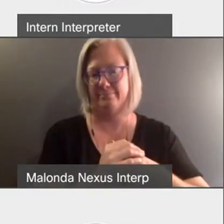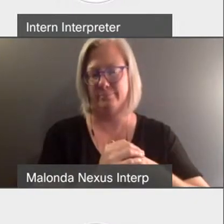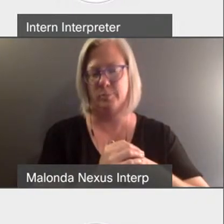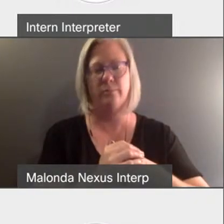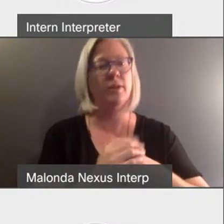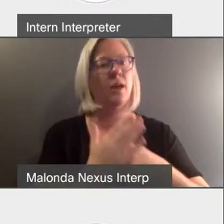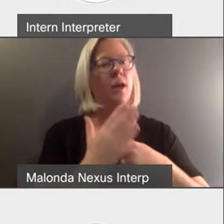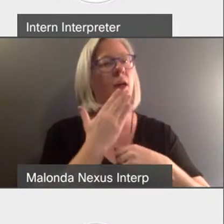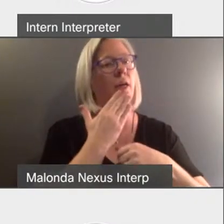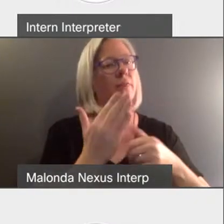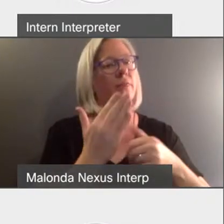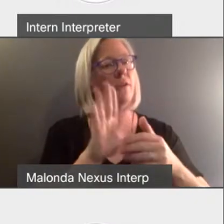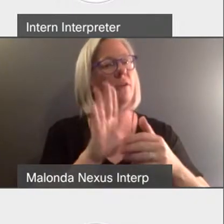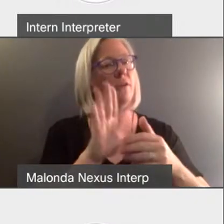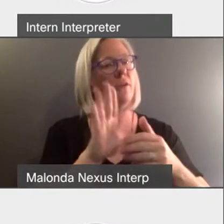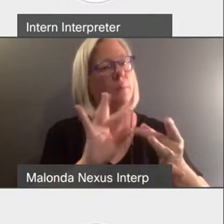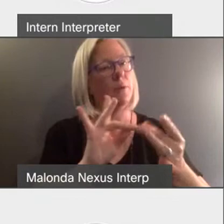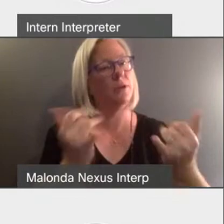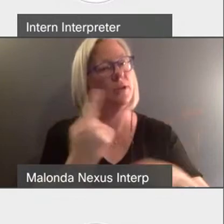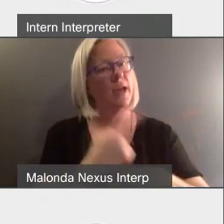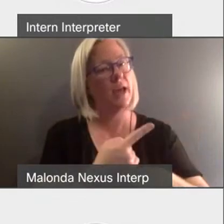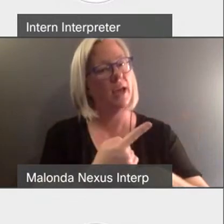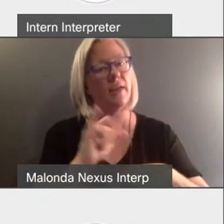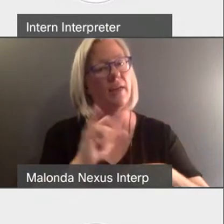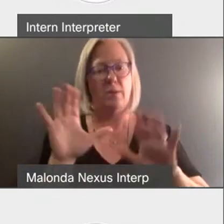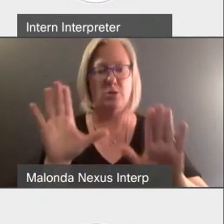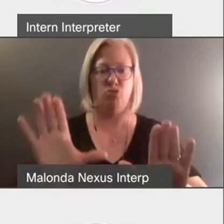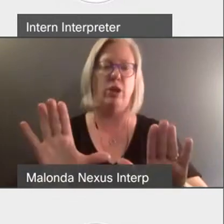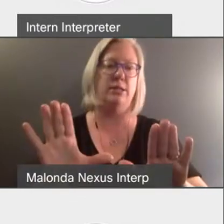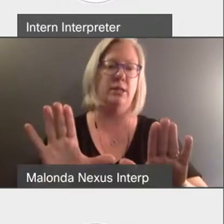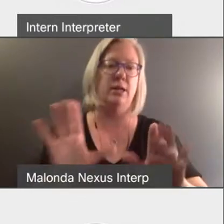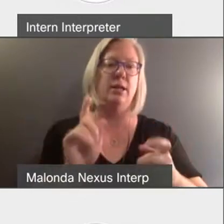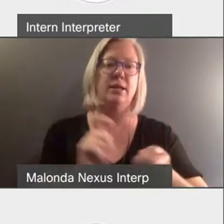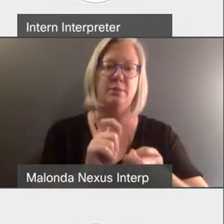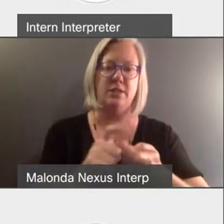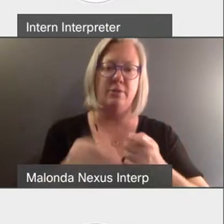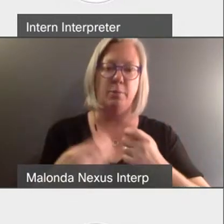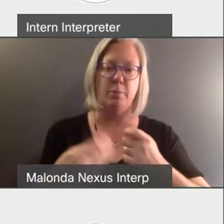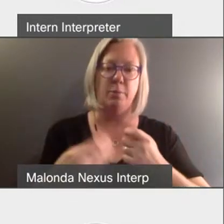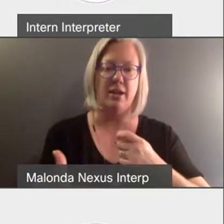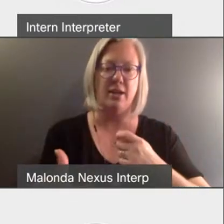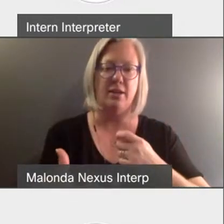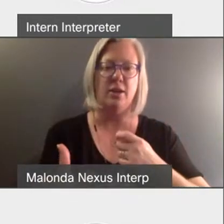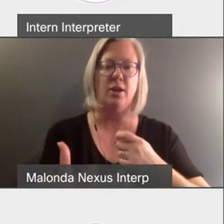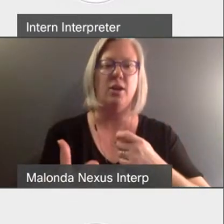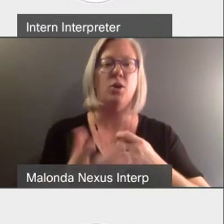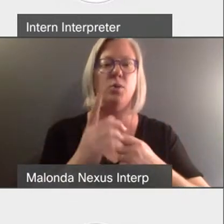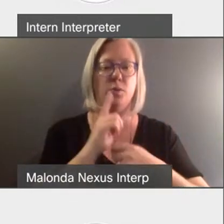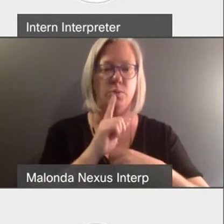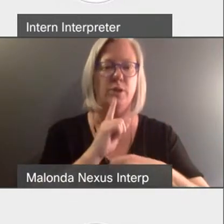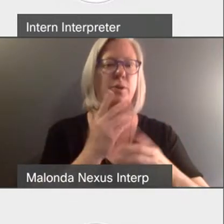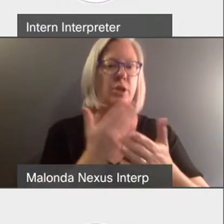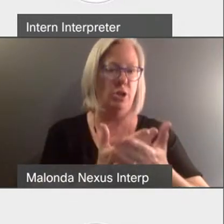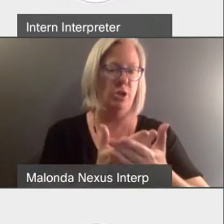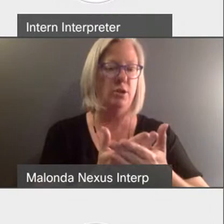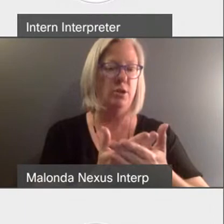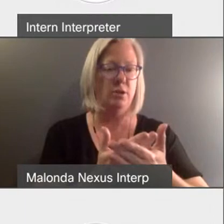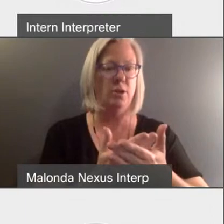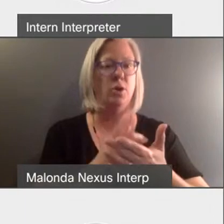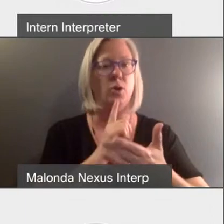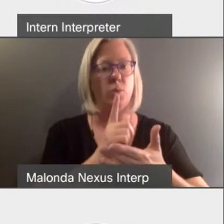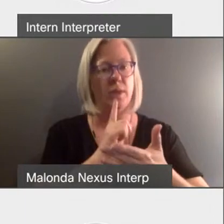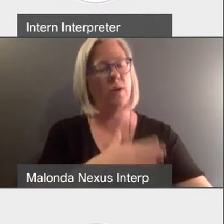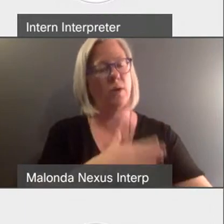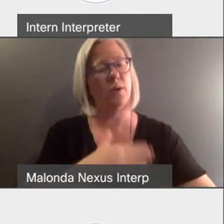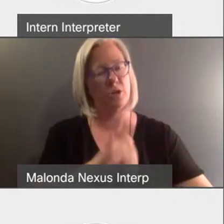Hey, I want to thank you all for your input today. This was great. The specifics you guys provided was really good, and we really do